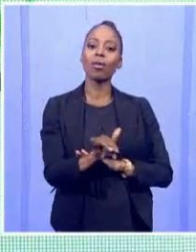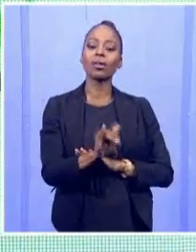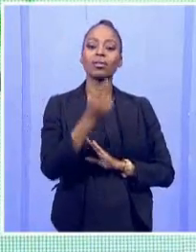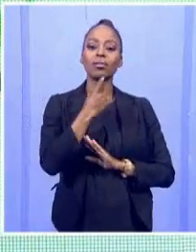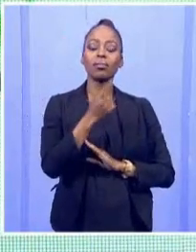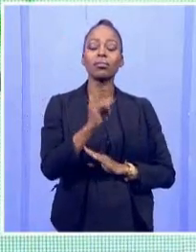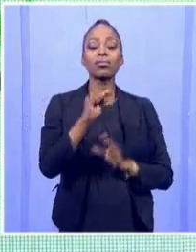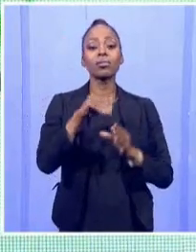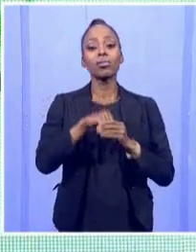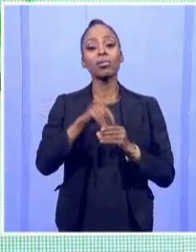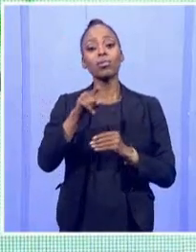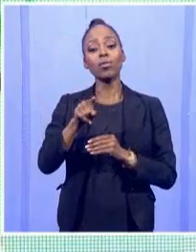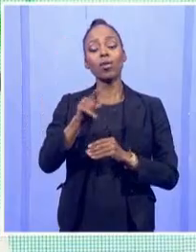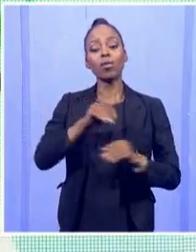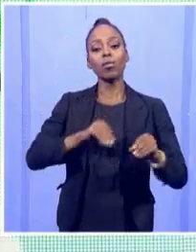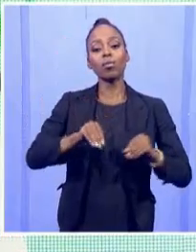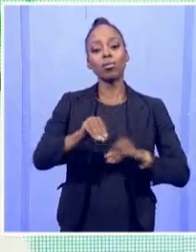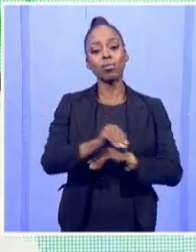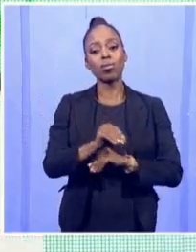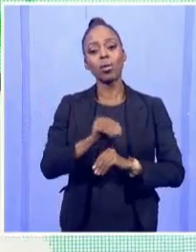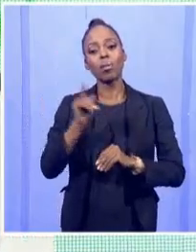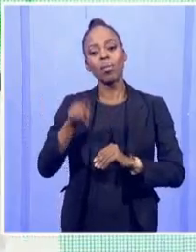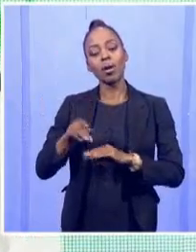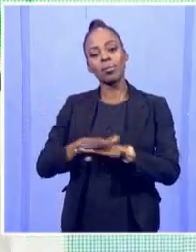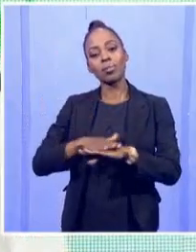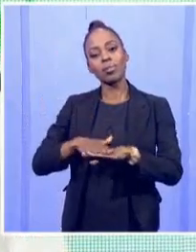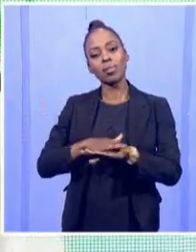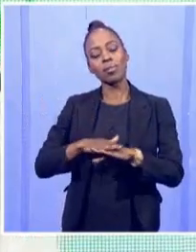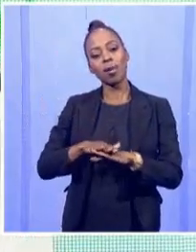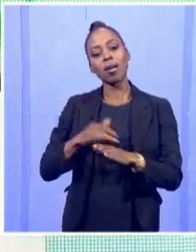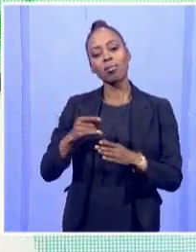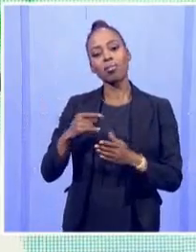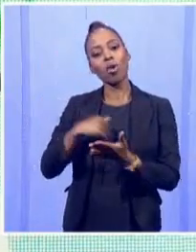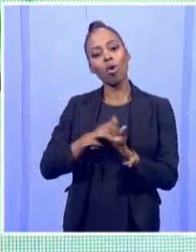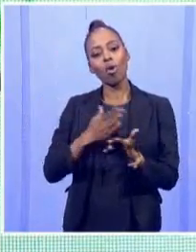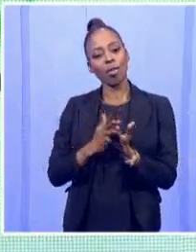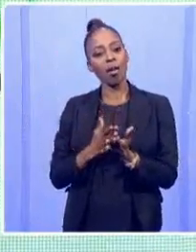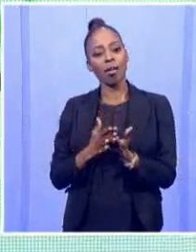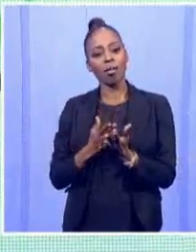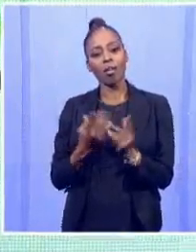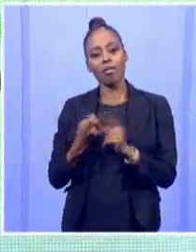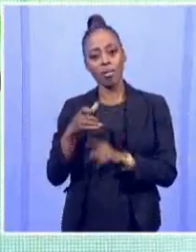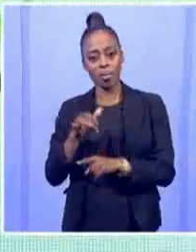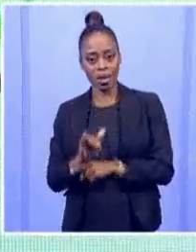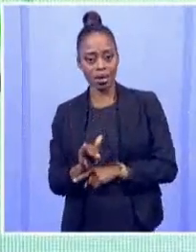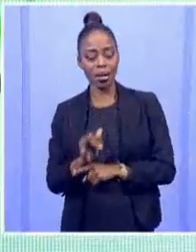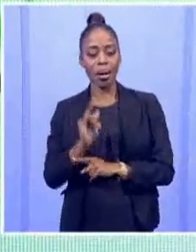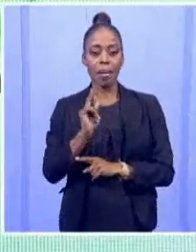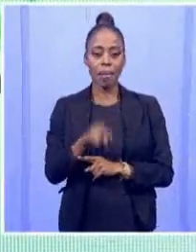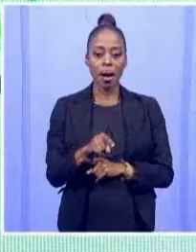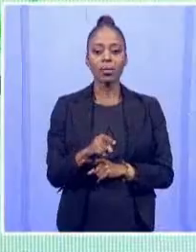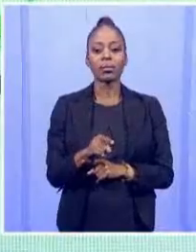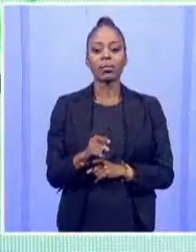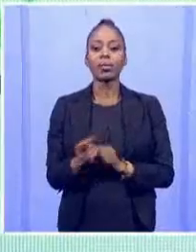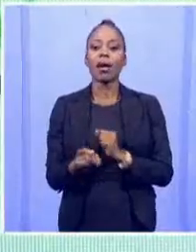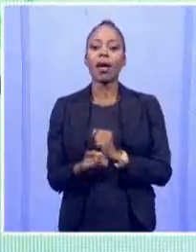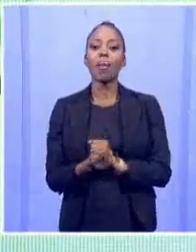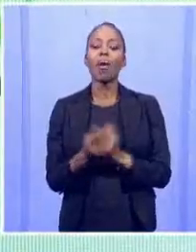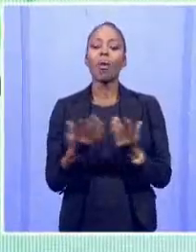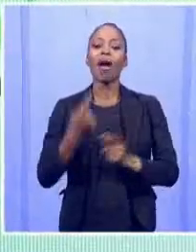part of your rotation, a minimum of at least a quarter of that, must be in a